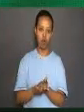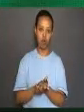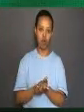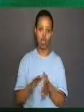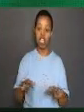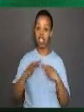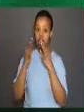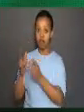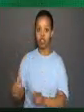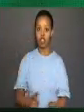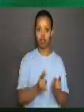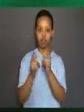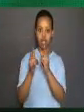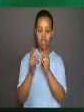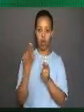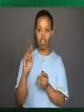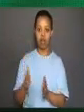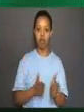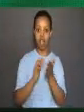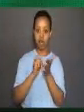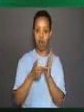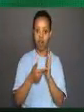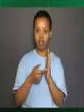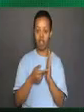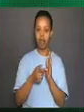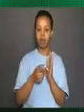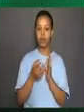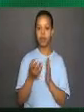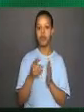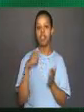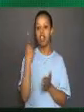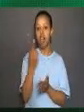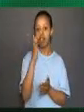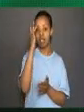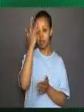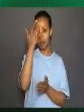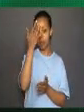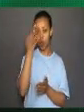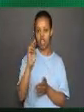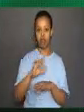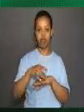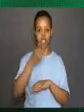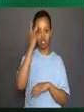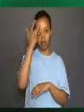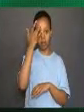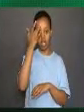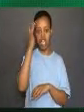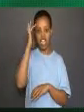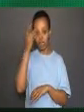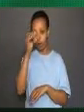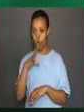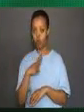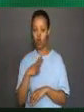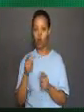Transmission route is a term that describes the passing of an infectious disease from an infected